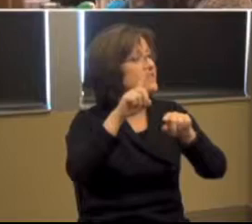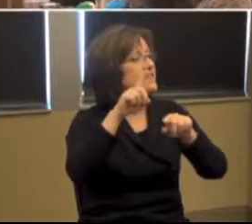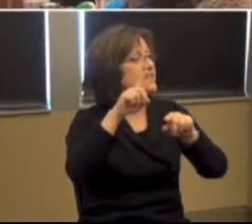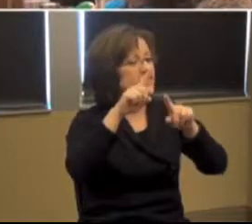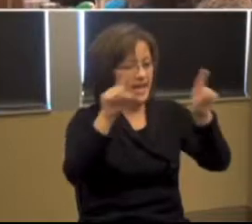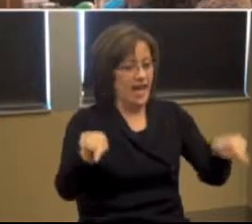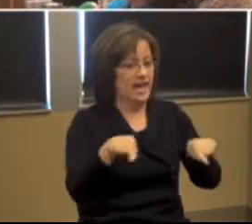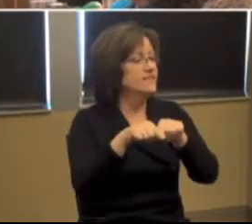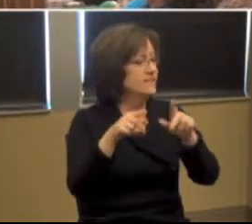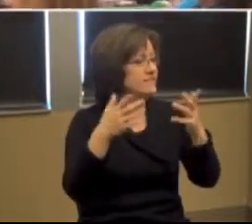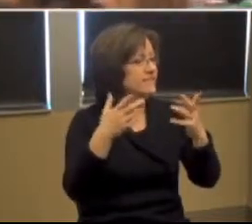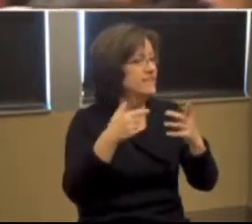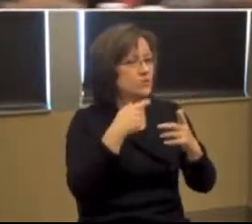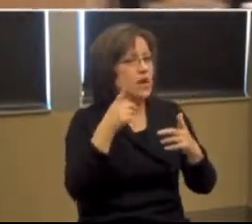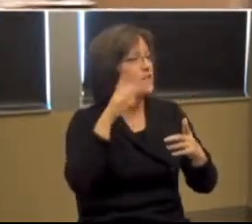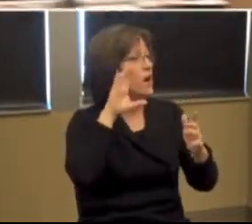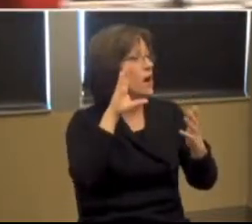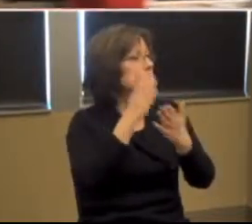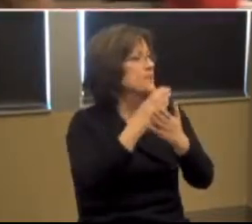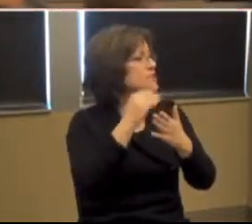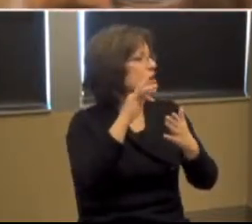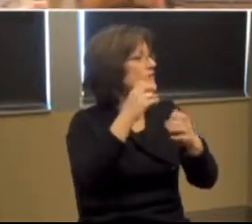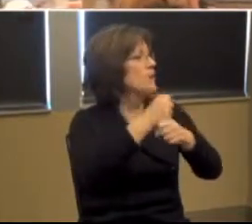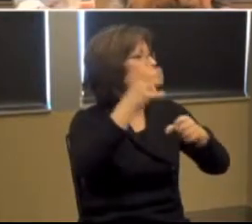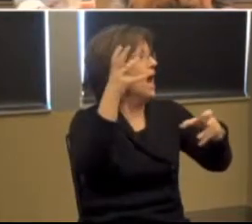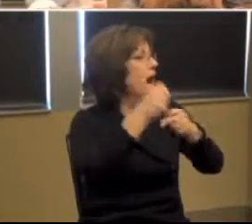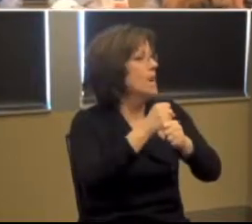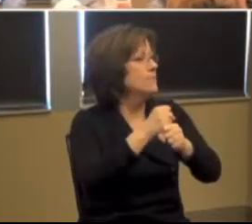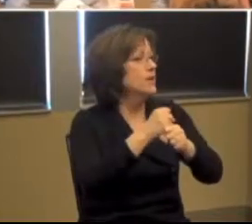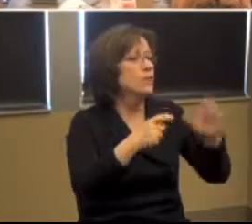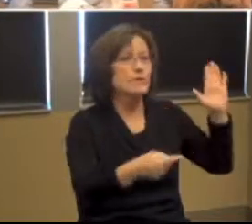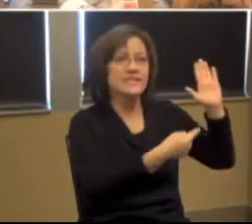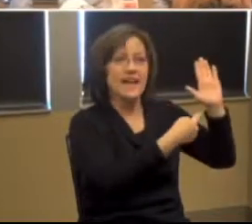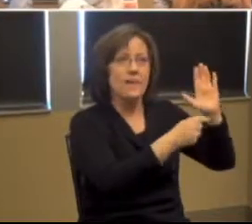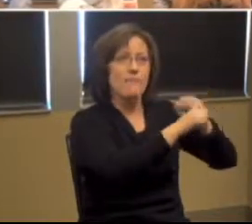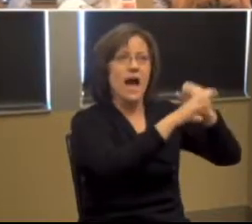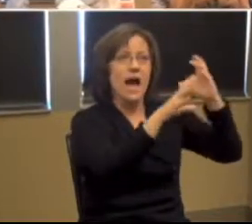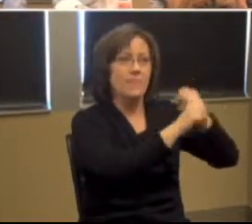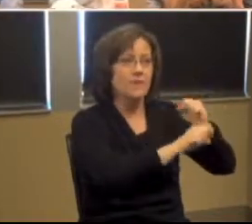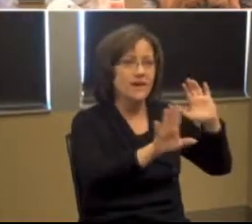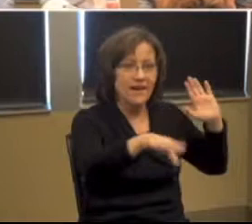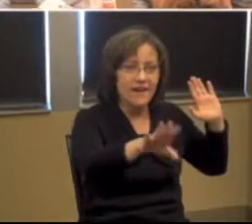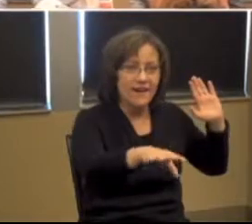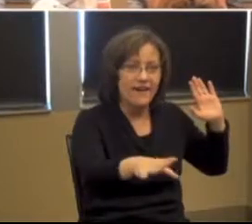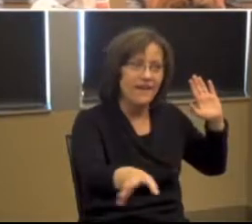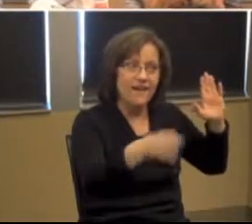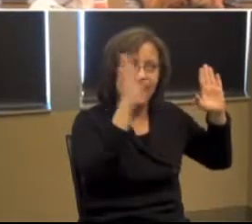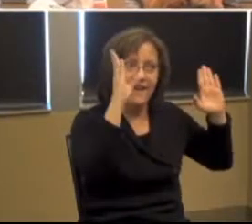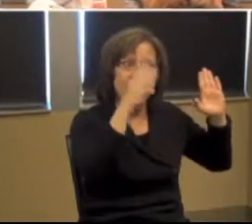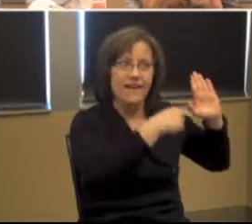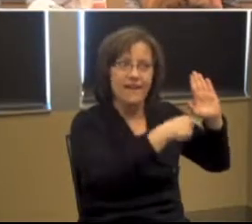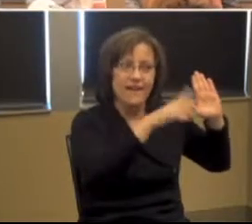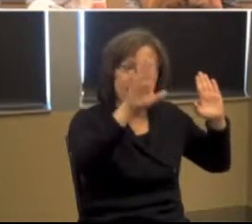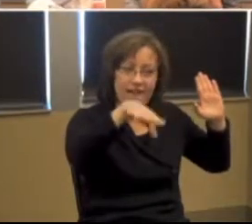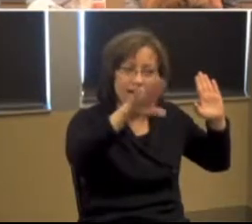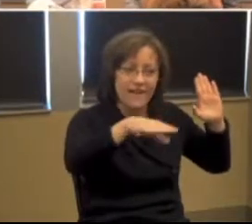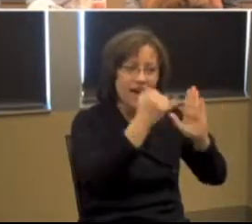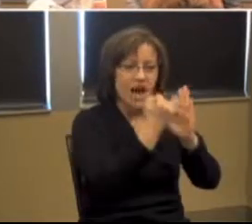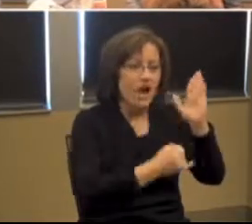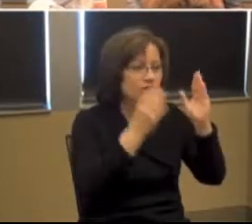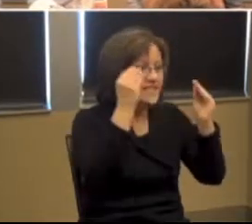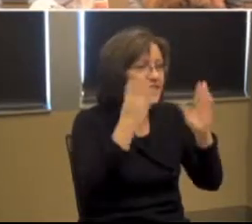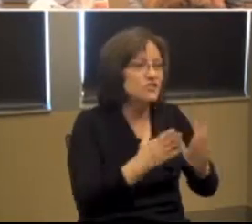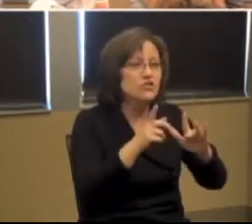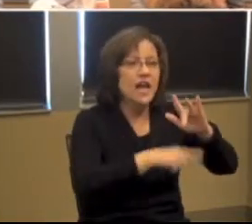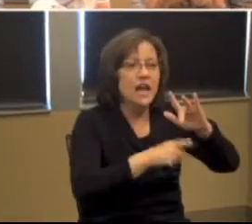on our schedules, like, gonna drop a bomb on you today, but the art teacher's absent, or the